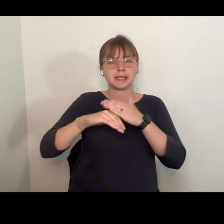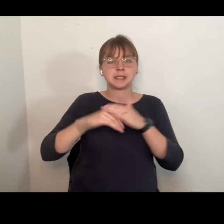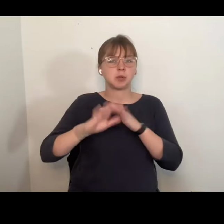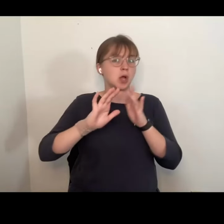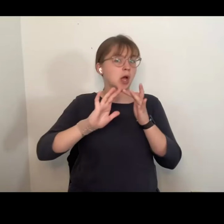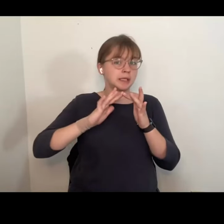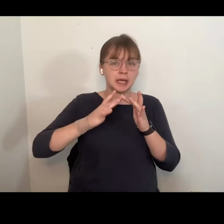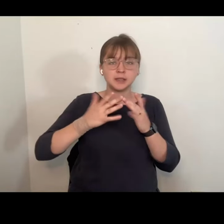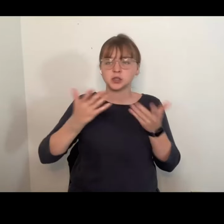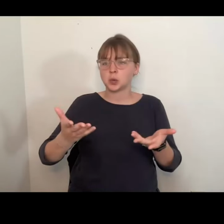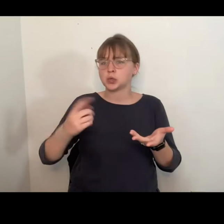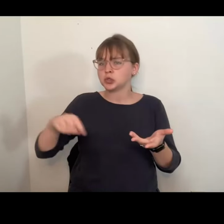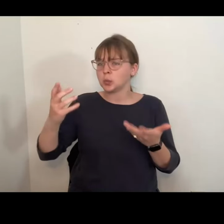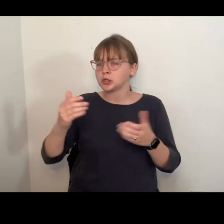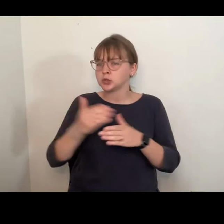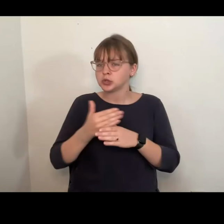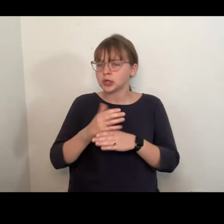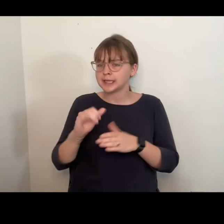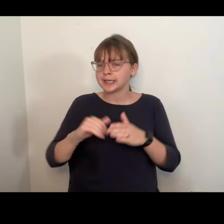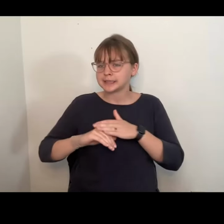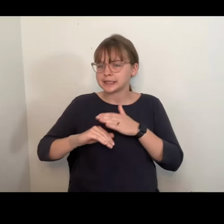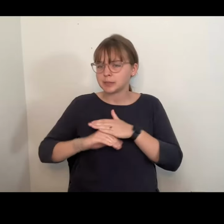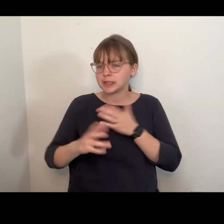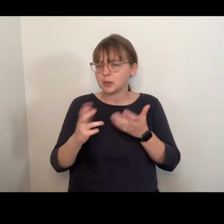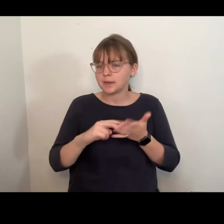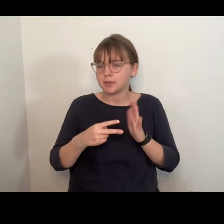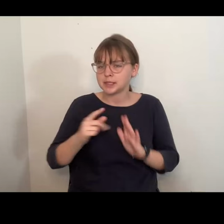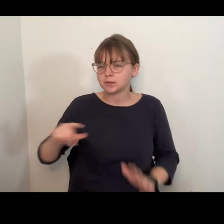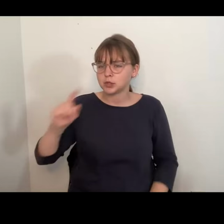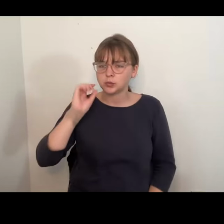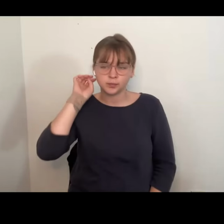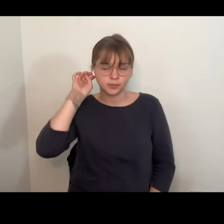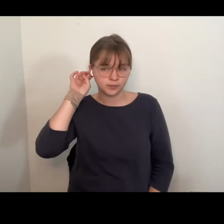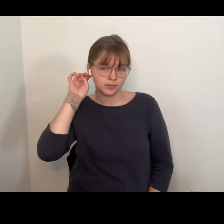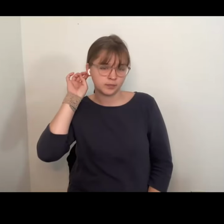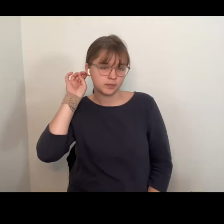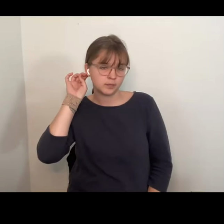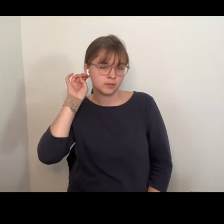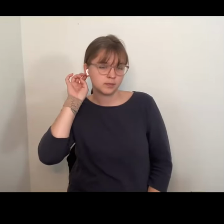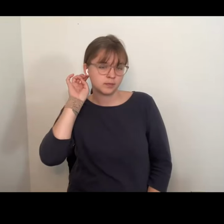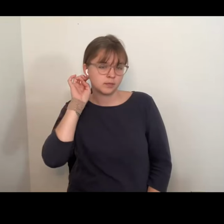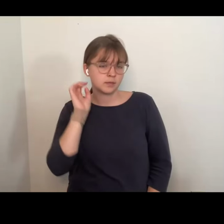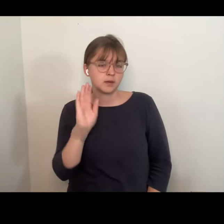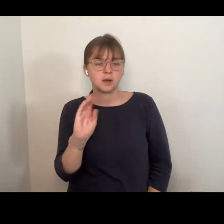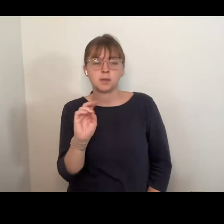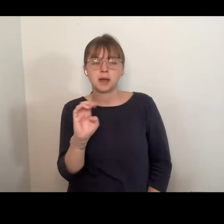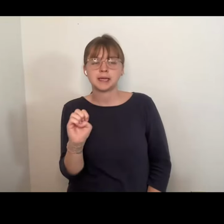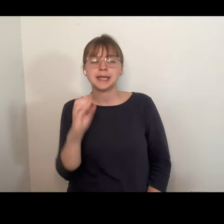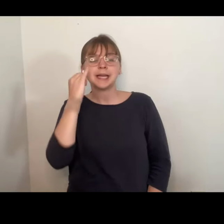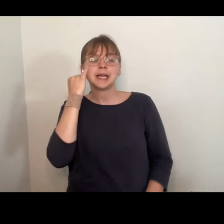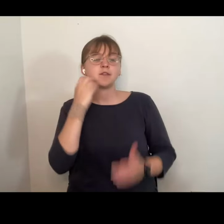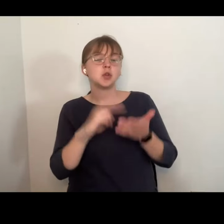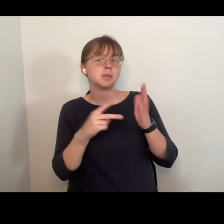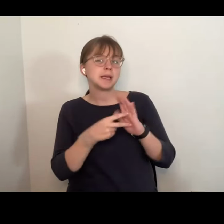about access to and obviously Dr. Bonnie has the toolkits. Yeah, I think if you mean